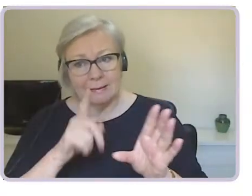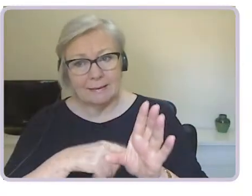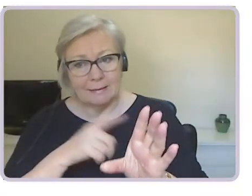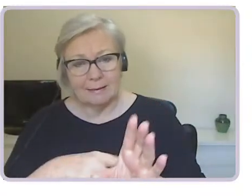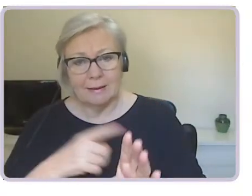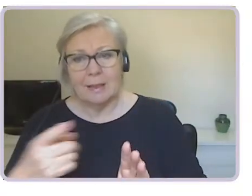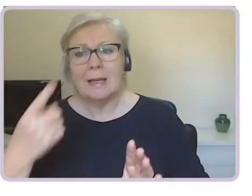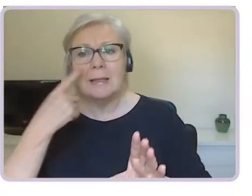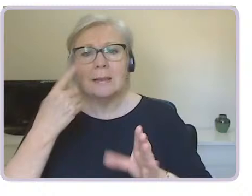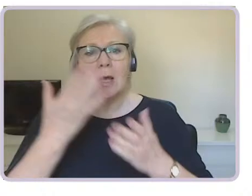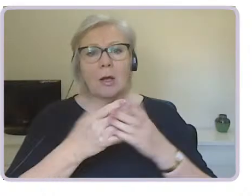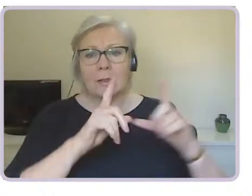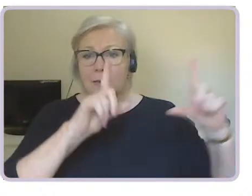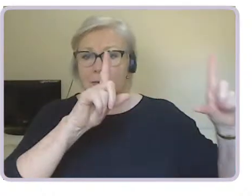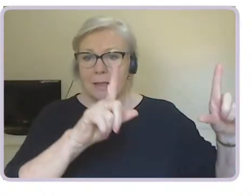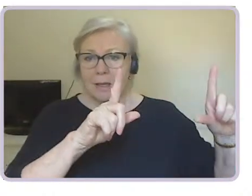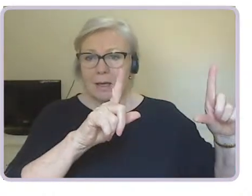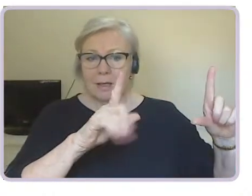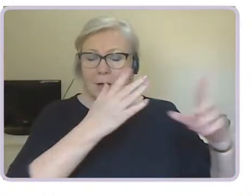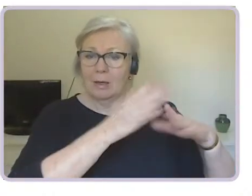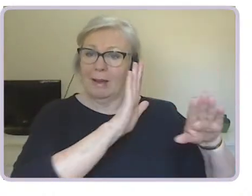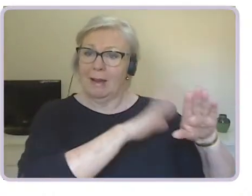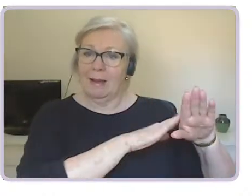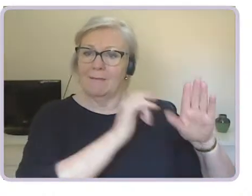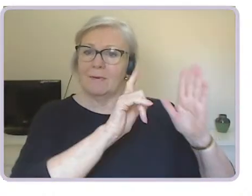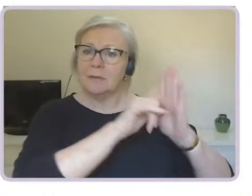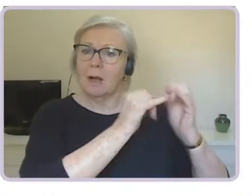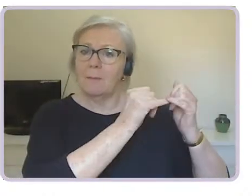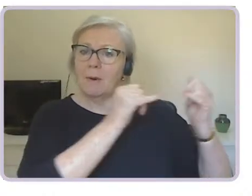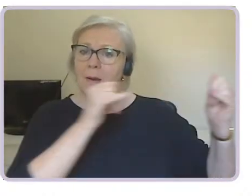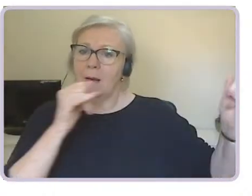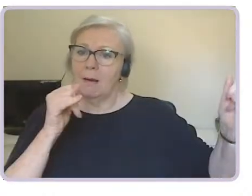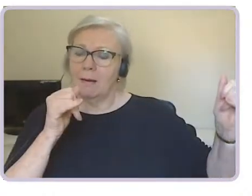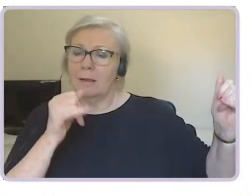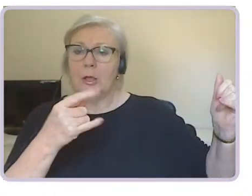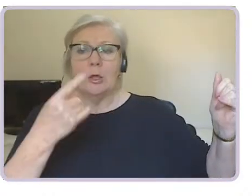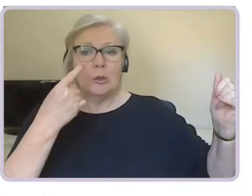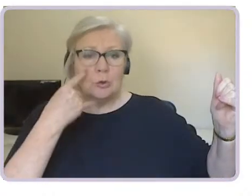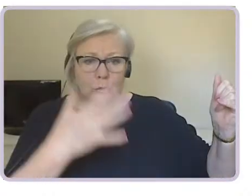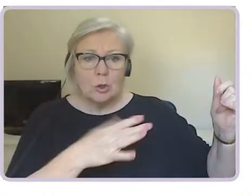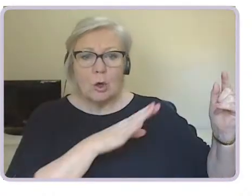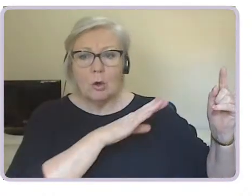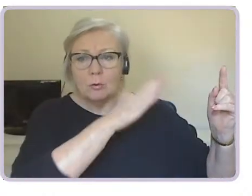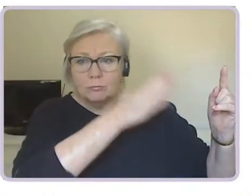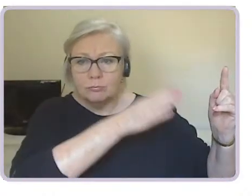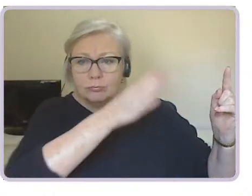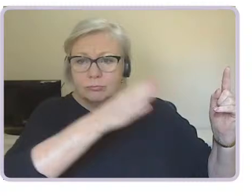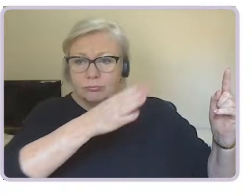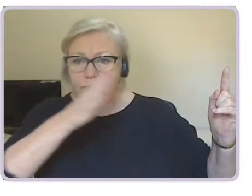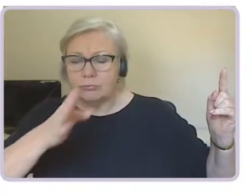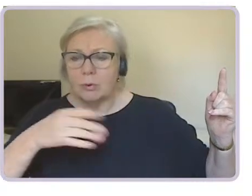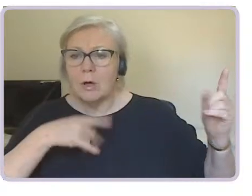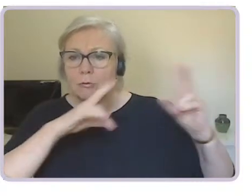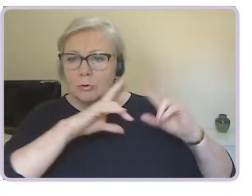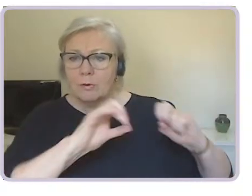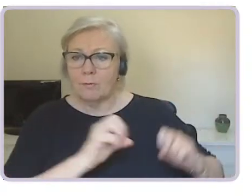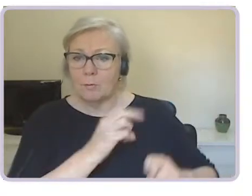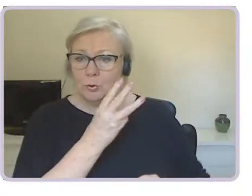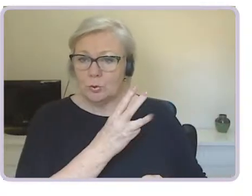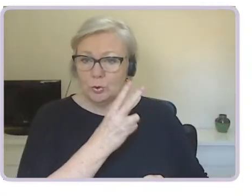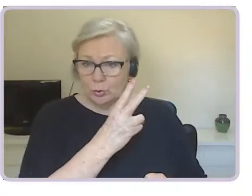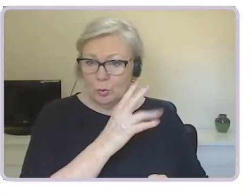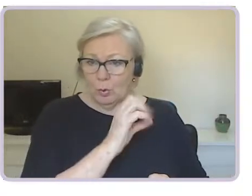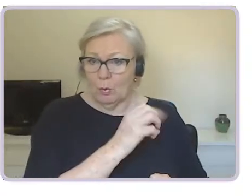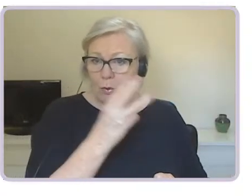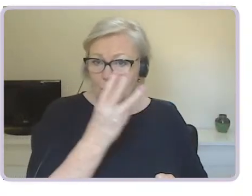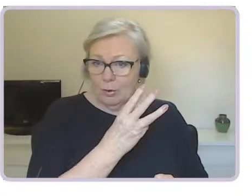on the left, which actually shows visually the trajectory of our research from 2013, when we started